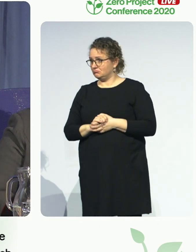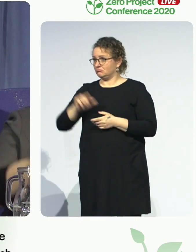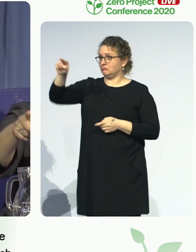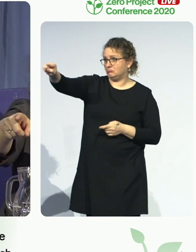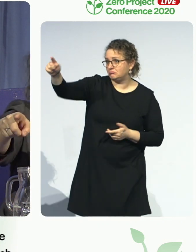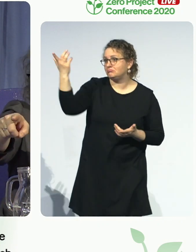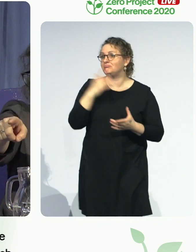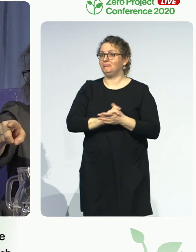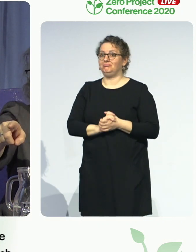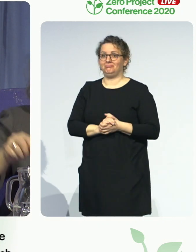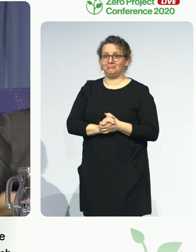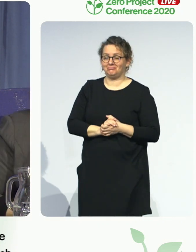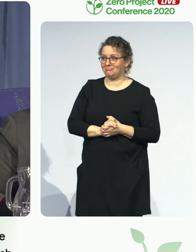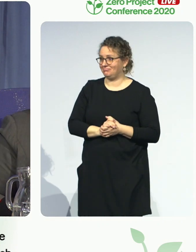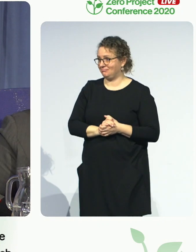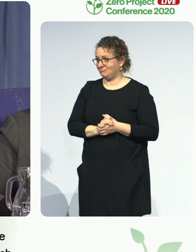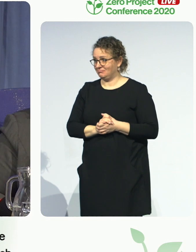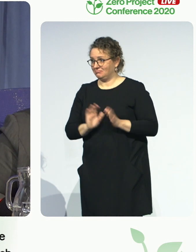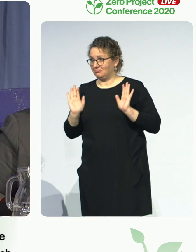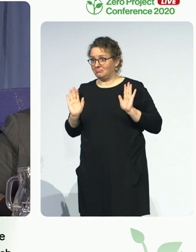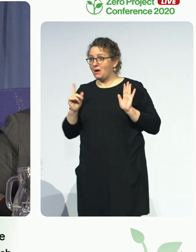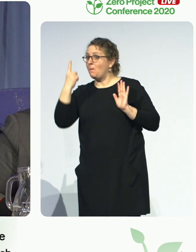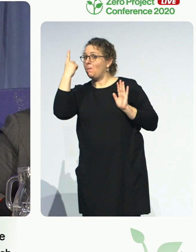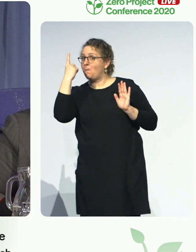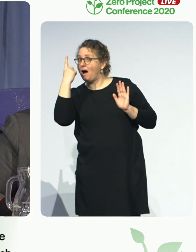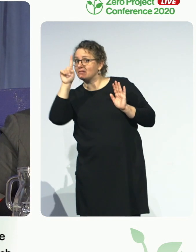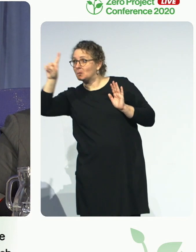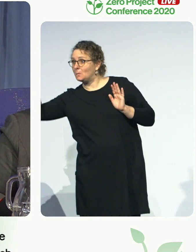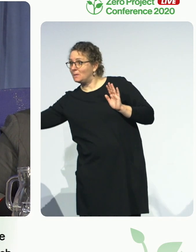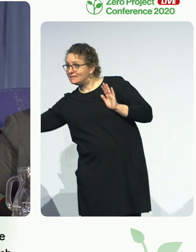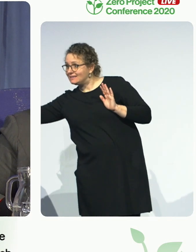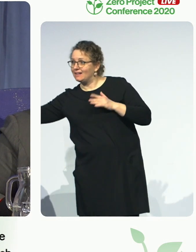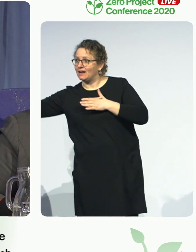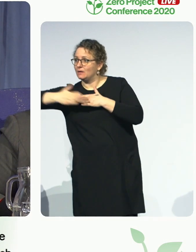there's a final statement from each of you?